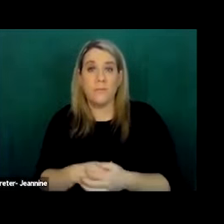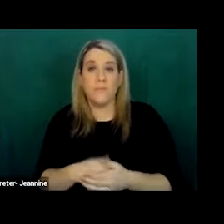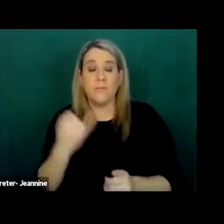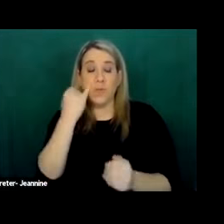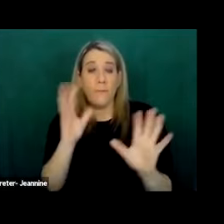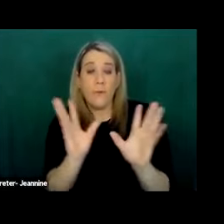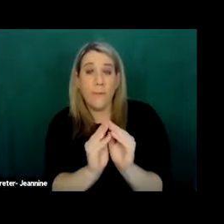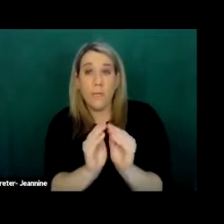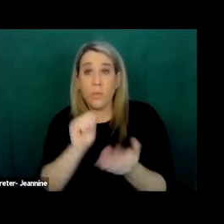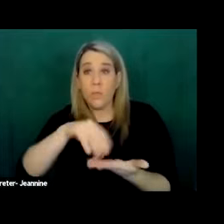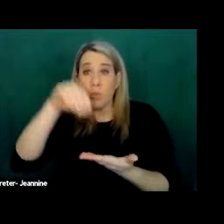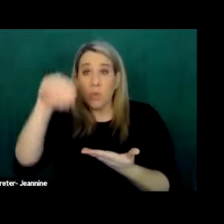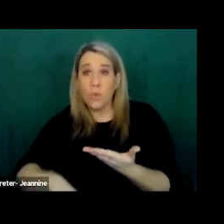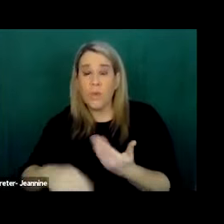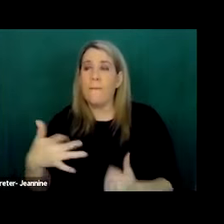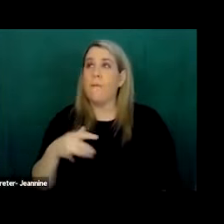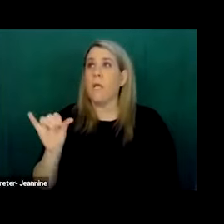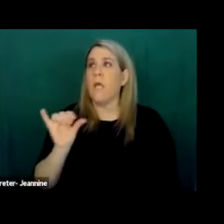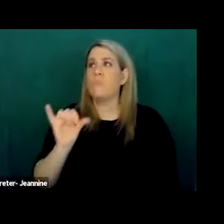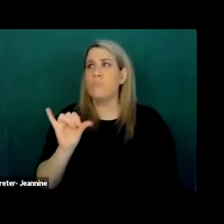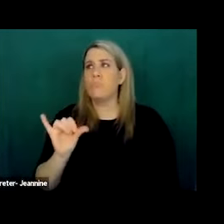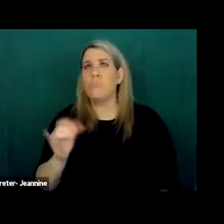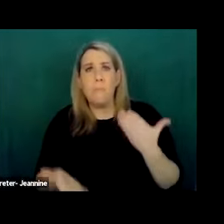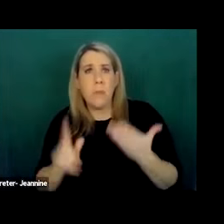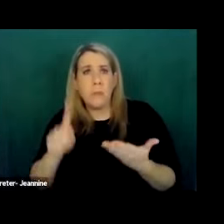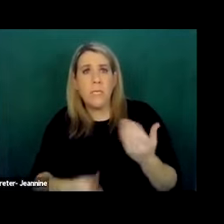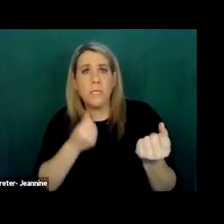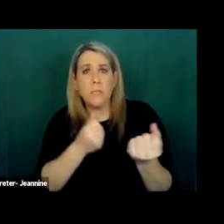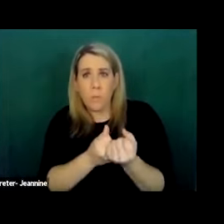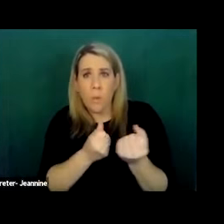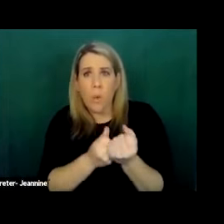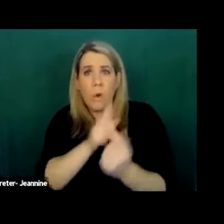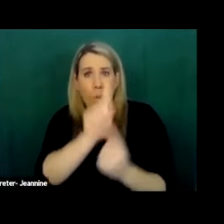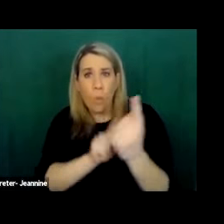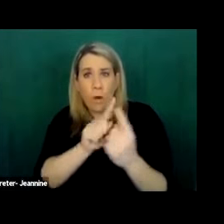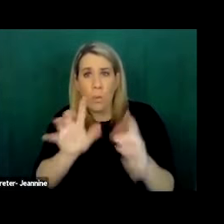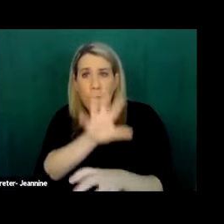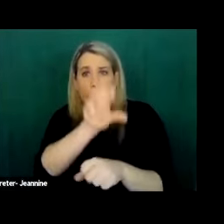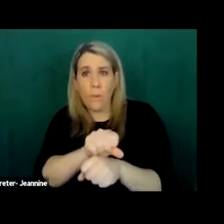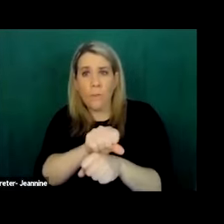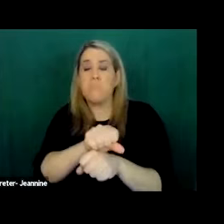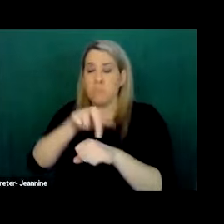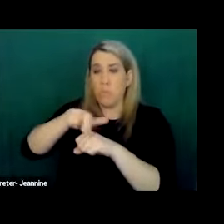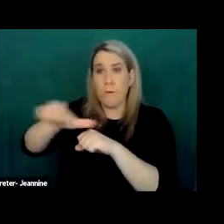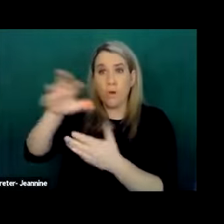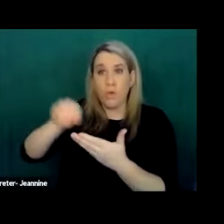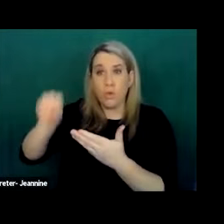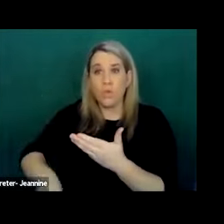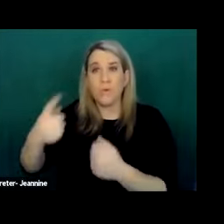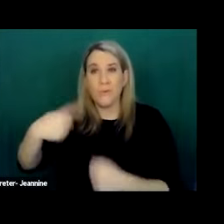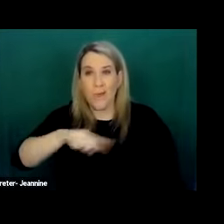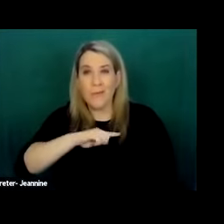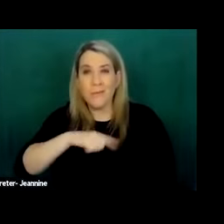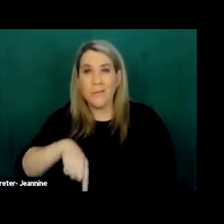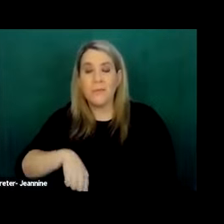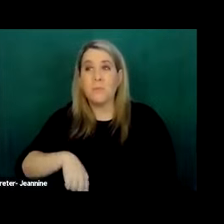a student and you feel like they could use support in one-on-one appointments, then you can refer the student to us. You can feel free